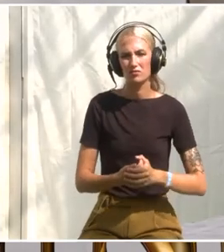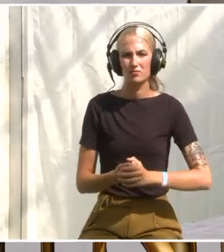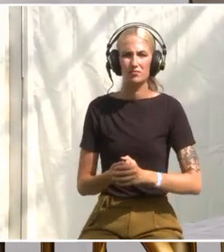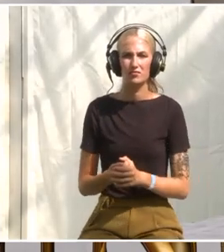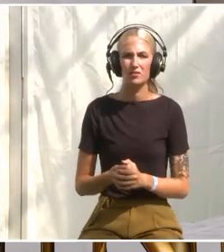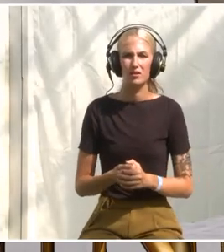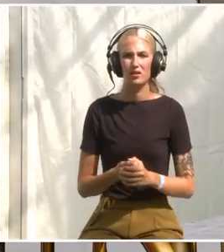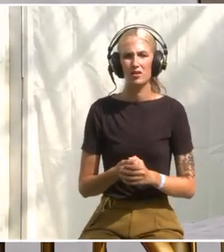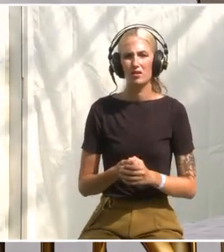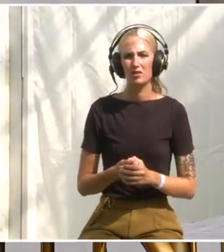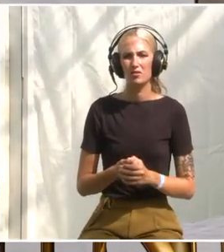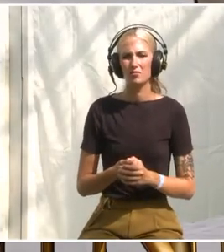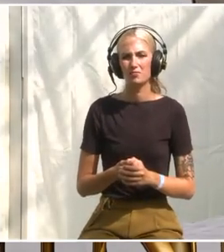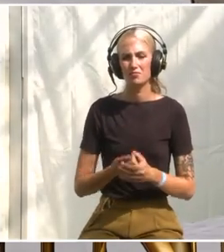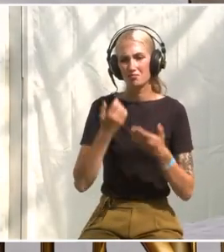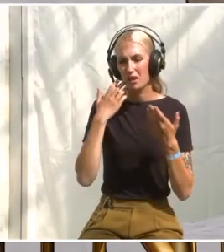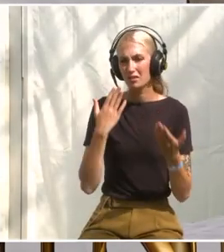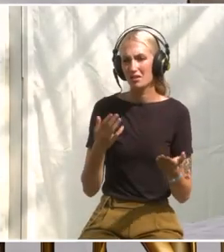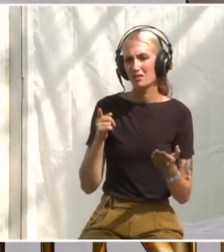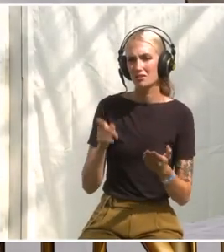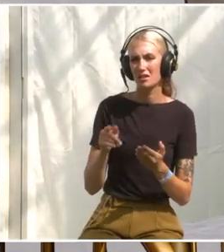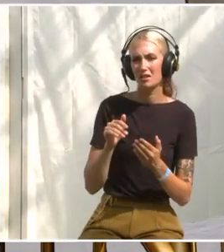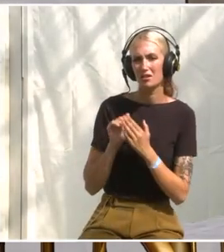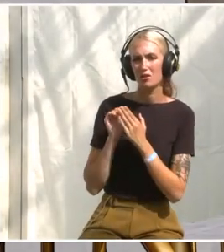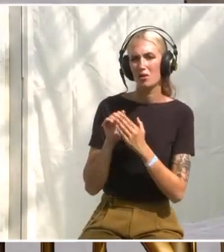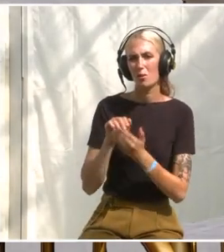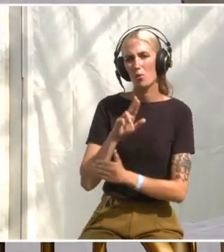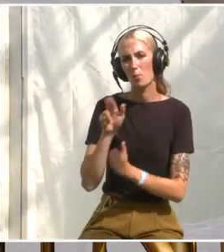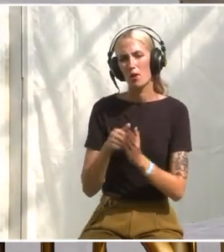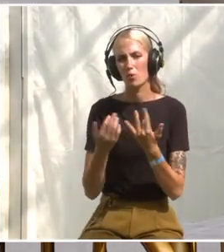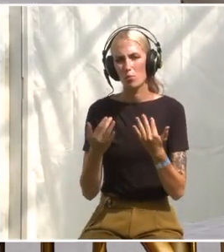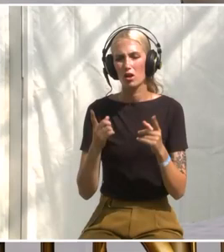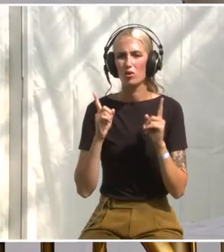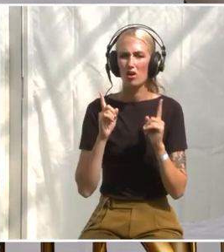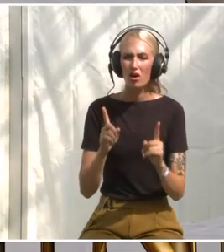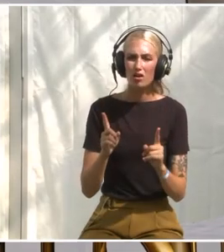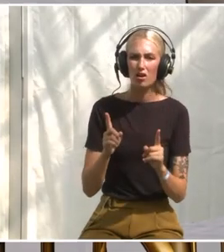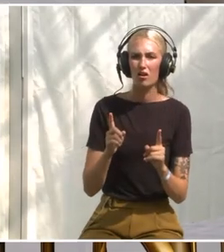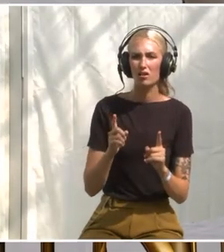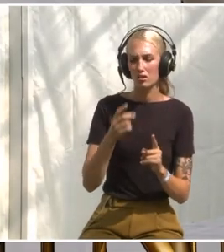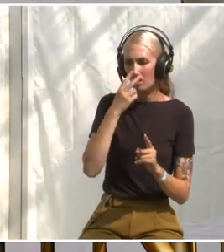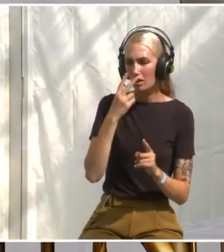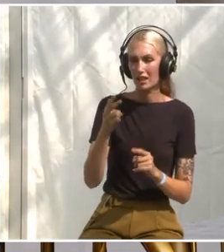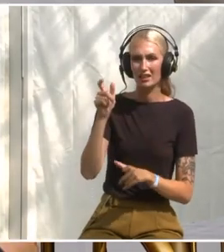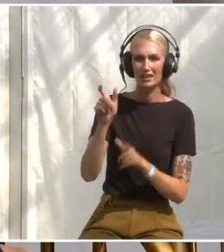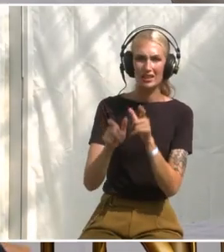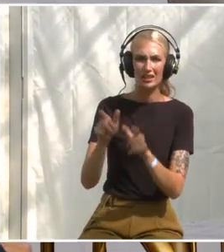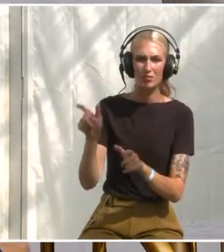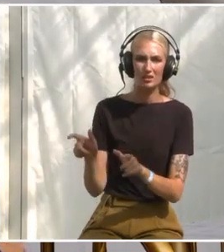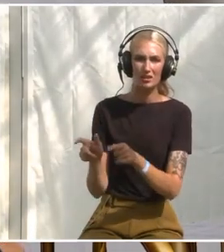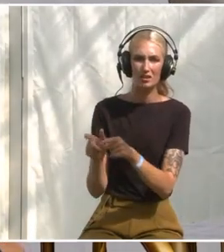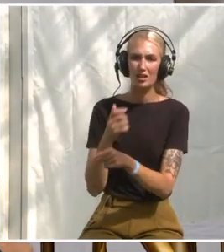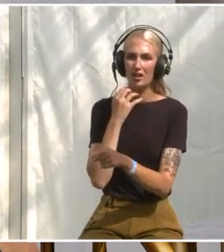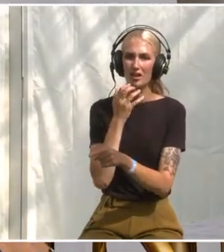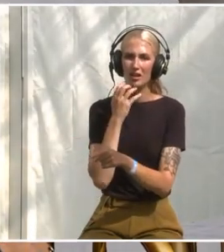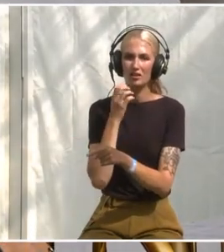that be a scale issue, but that is already, you know, turning that people would like to not establish a